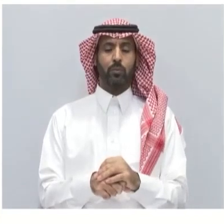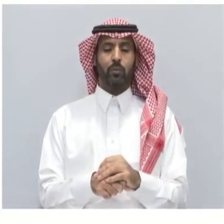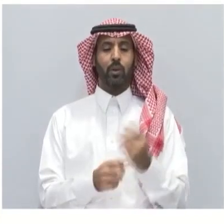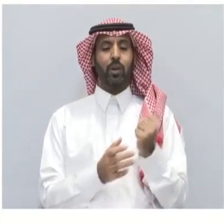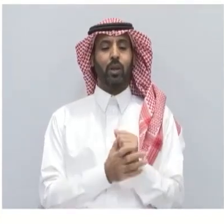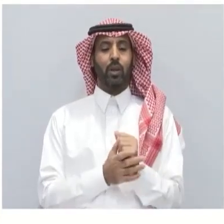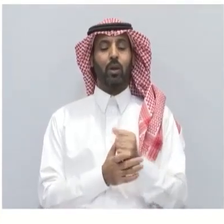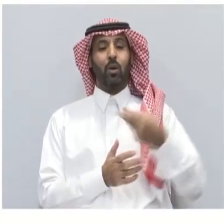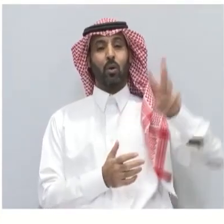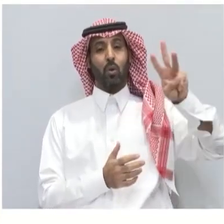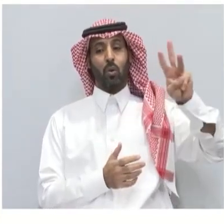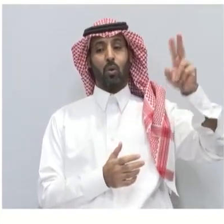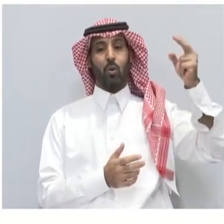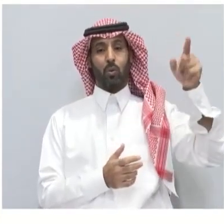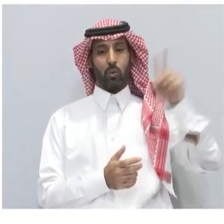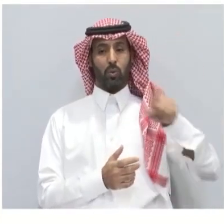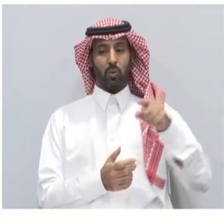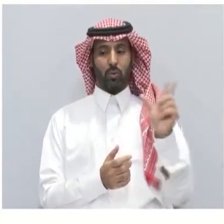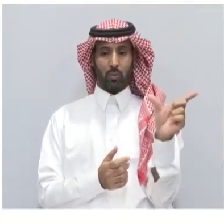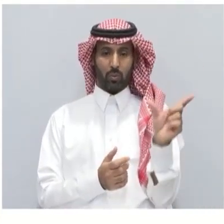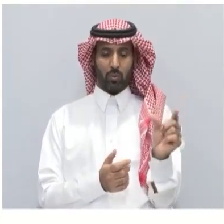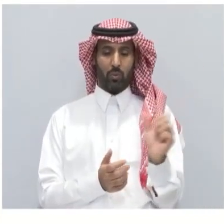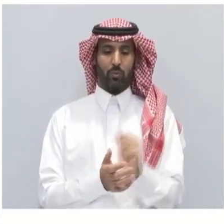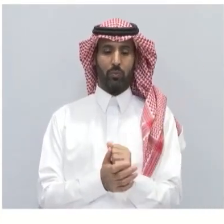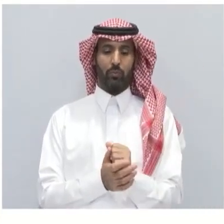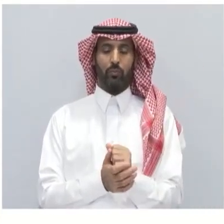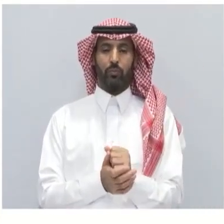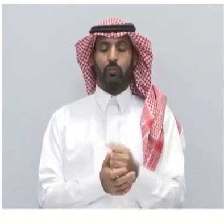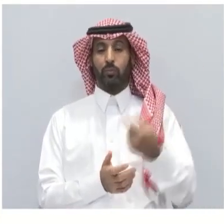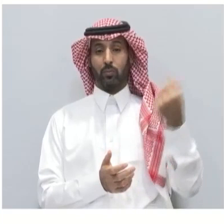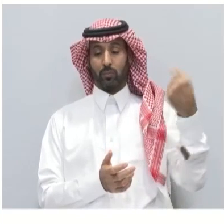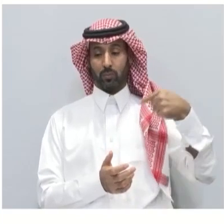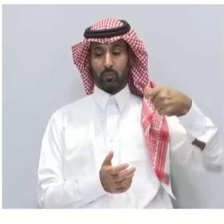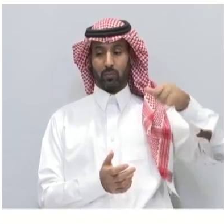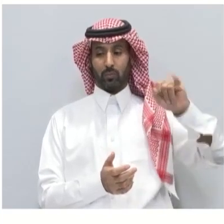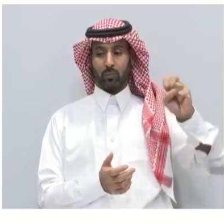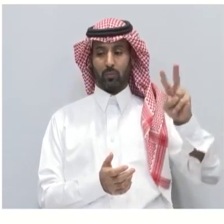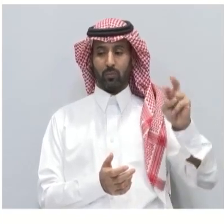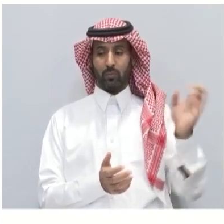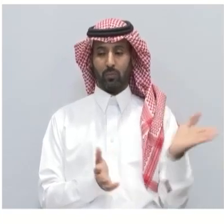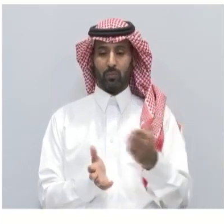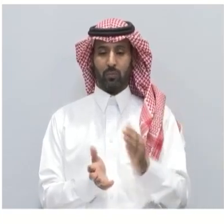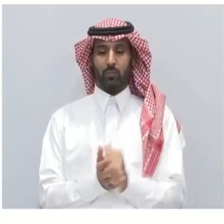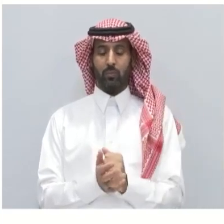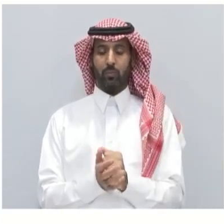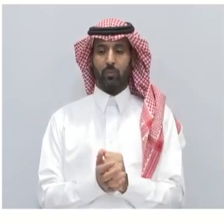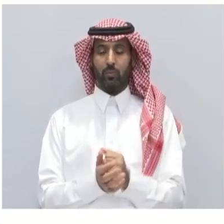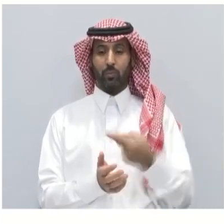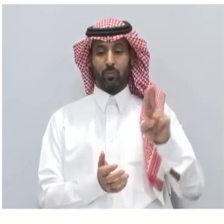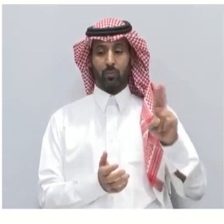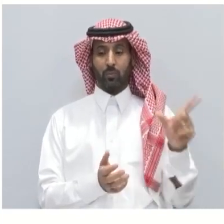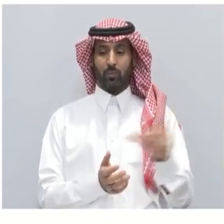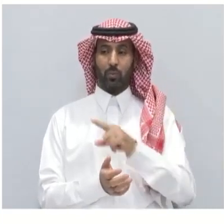given, given. G-V-N, you, the letter U, all, the, all, the letter